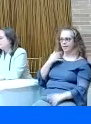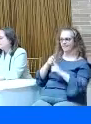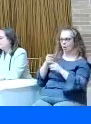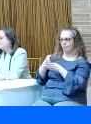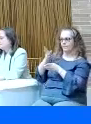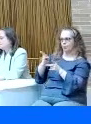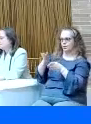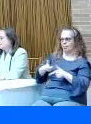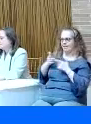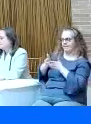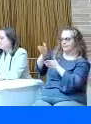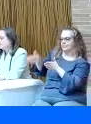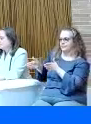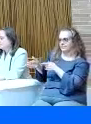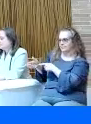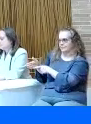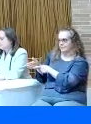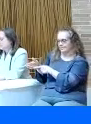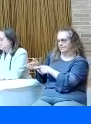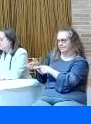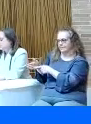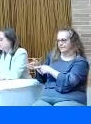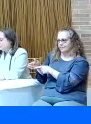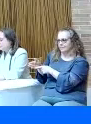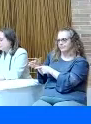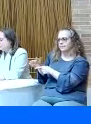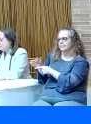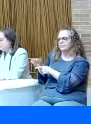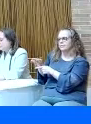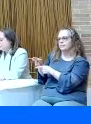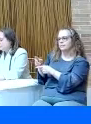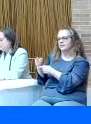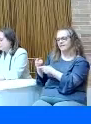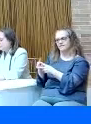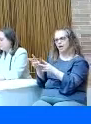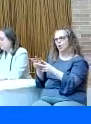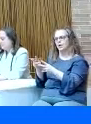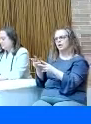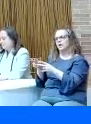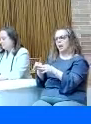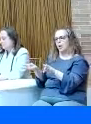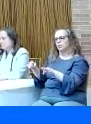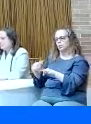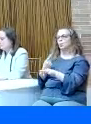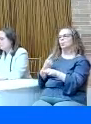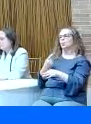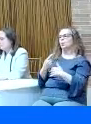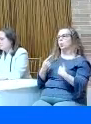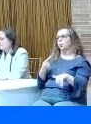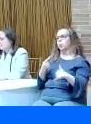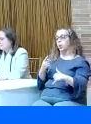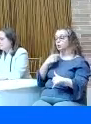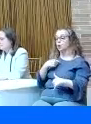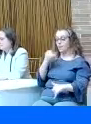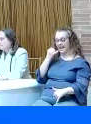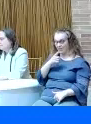sell they Panic you know it was awful you know in the U mid 70s I was showing um a